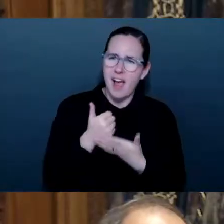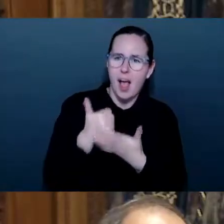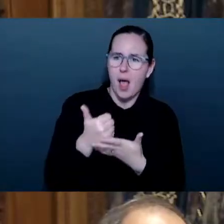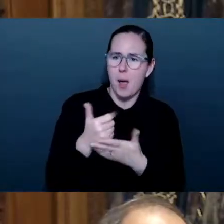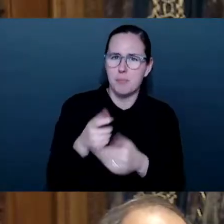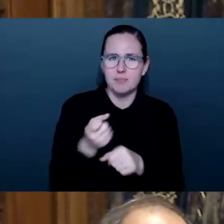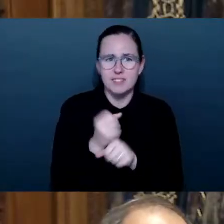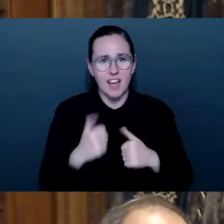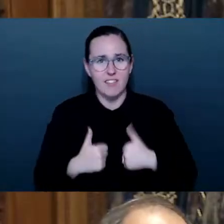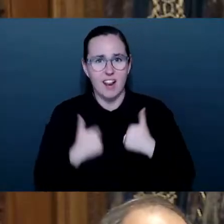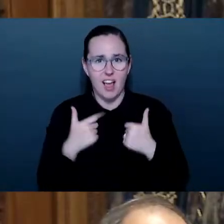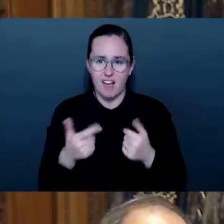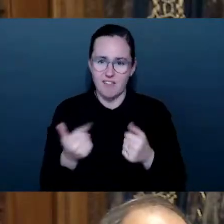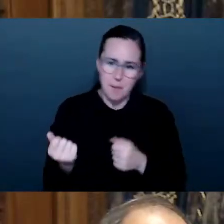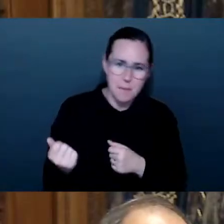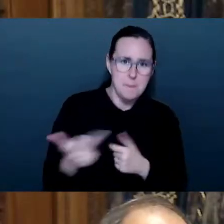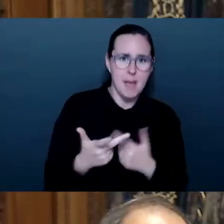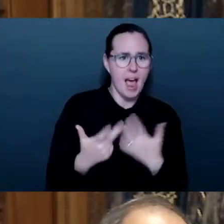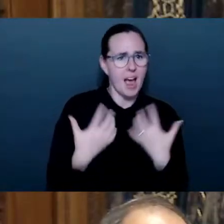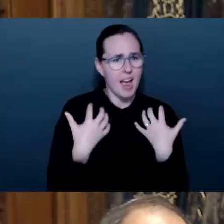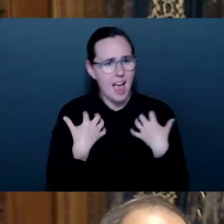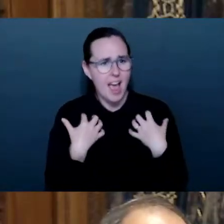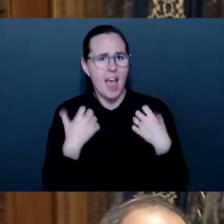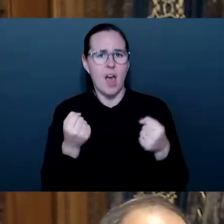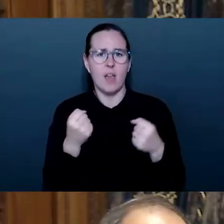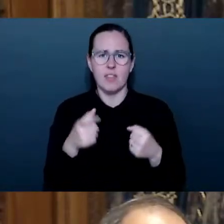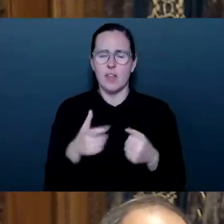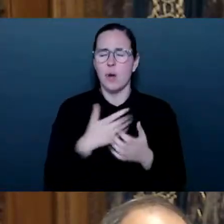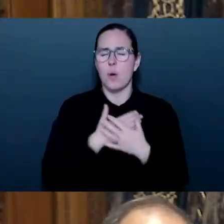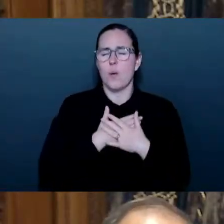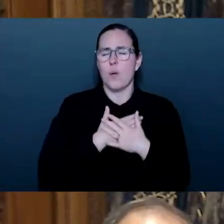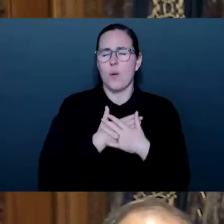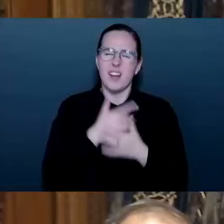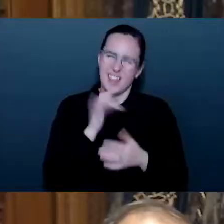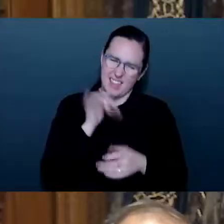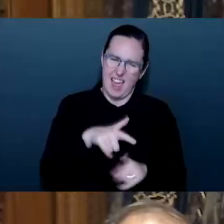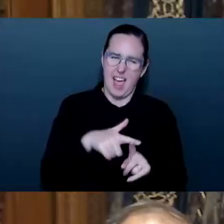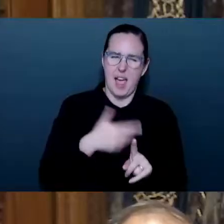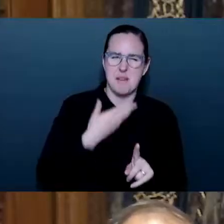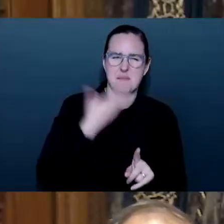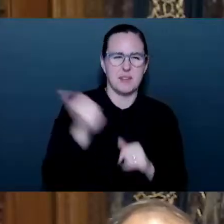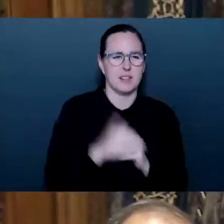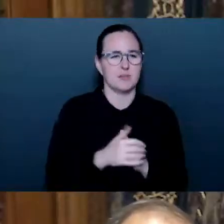Thank you, Manjit. Your legacy is profound, and thank you for all you did for Quesnel. Thank you, Mr. Speaker.